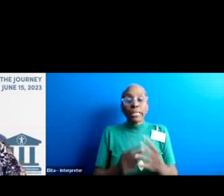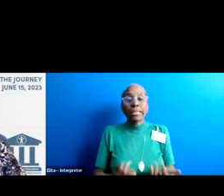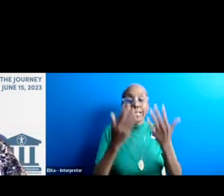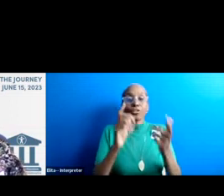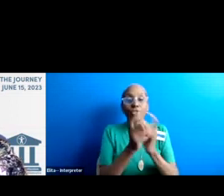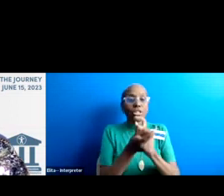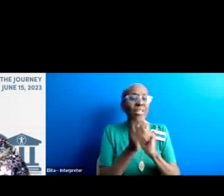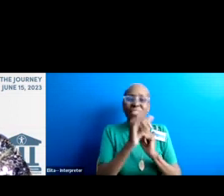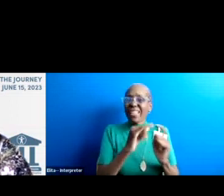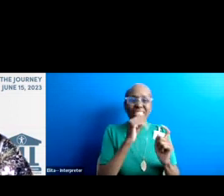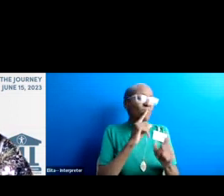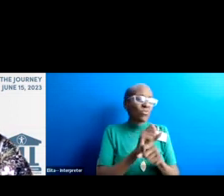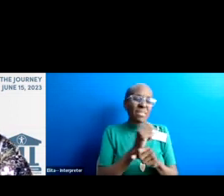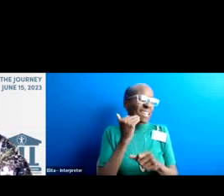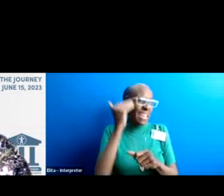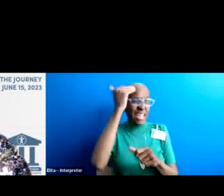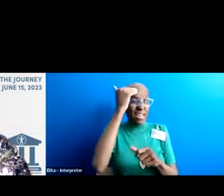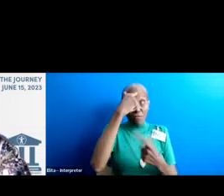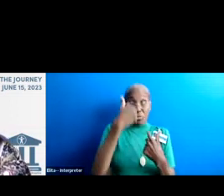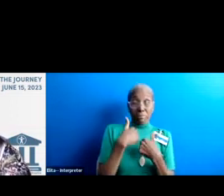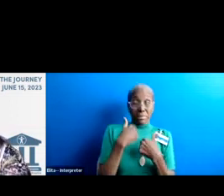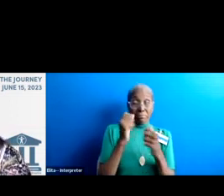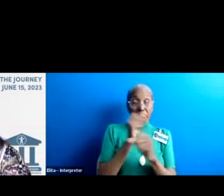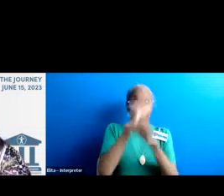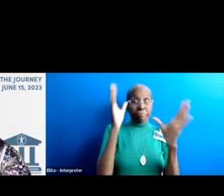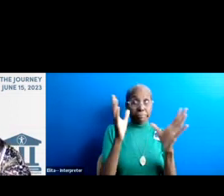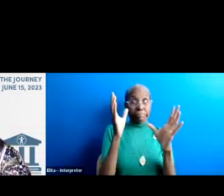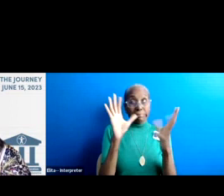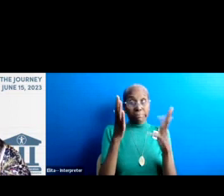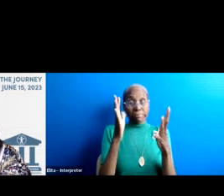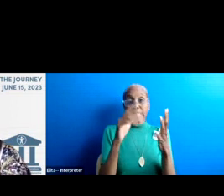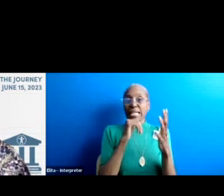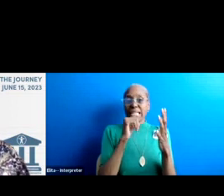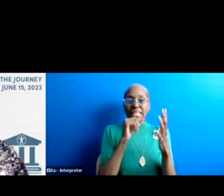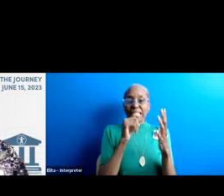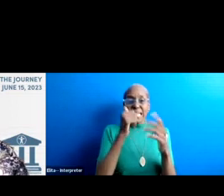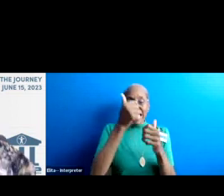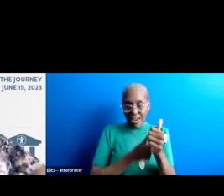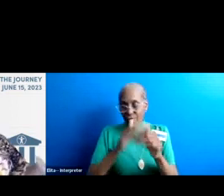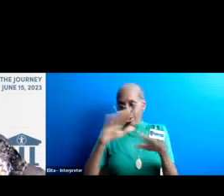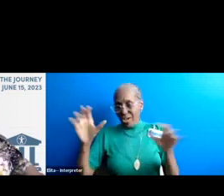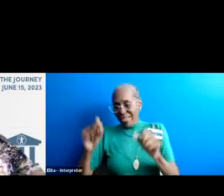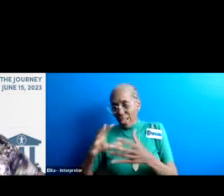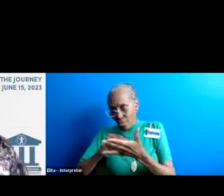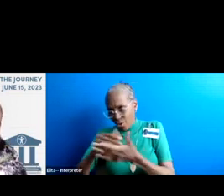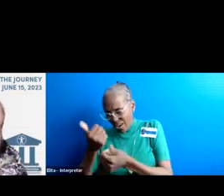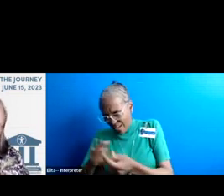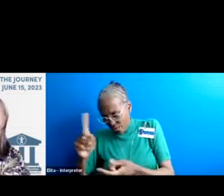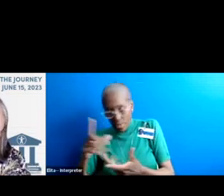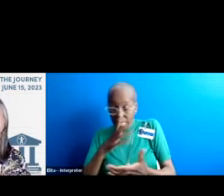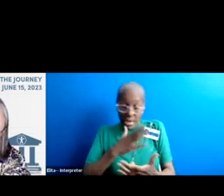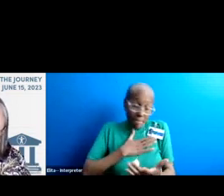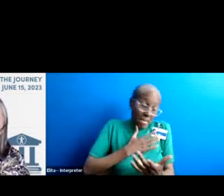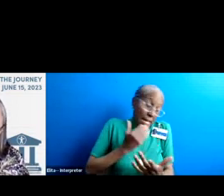not really a heading in my mind, and kind of is neither is every child can learn everywhere. But you